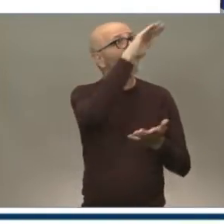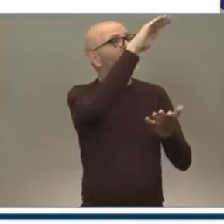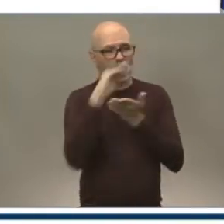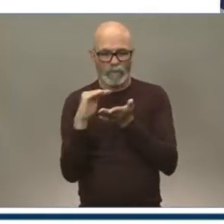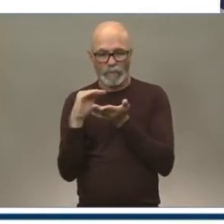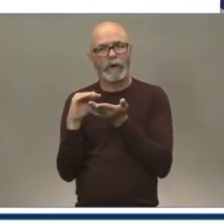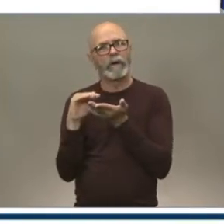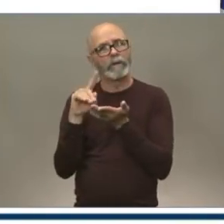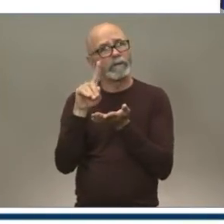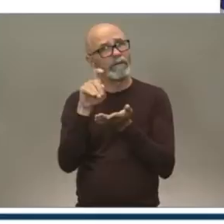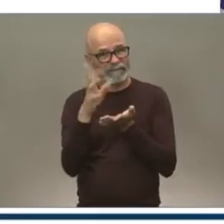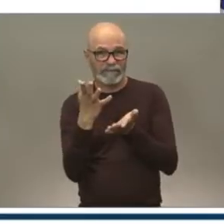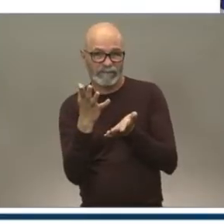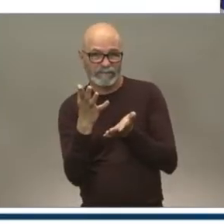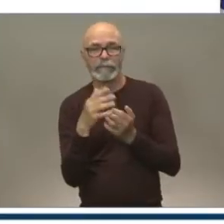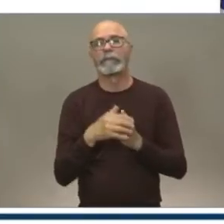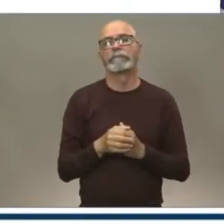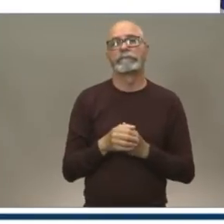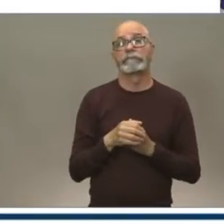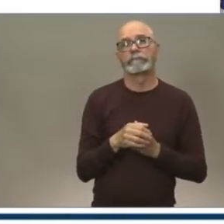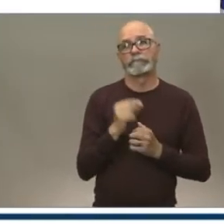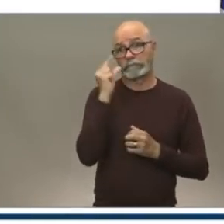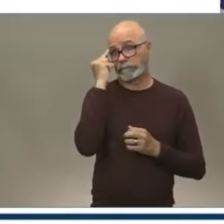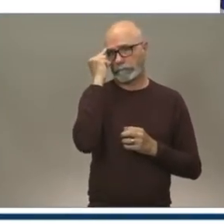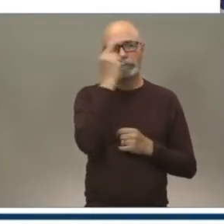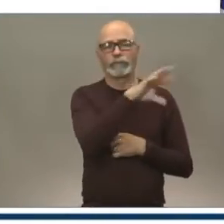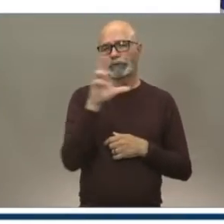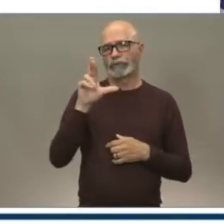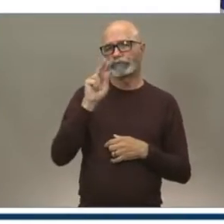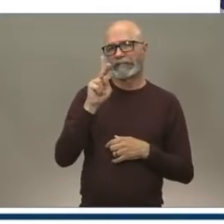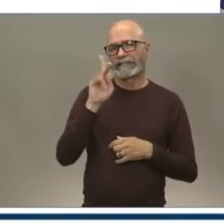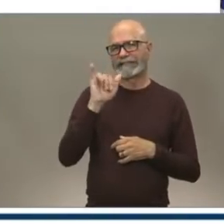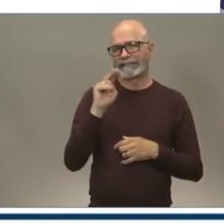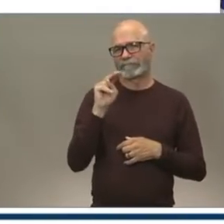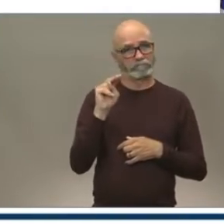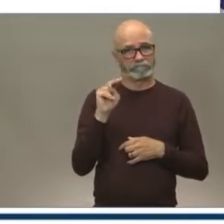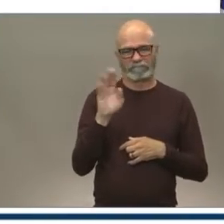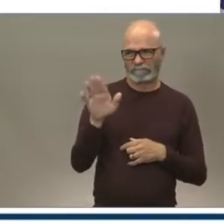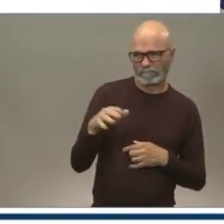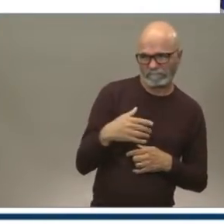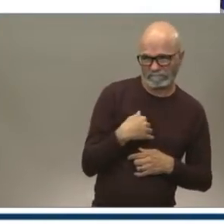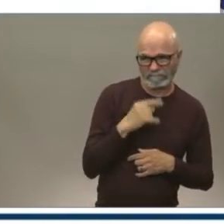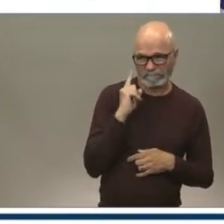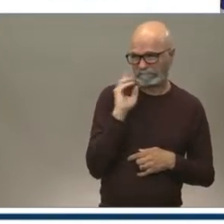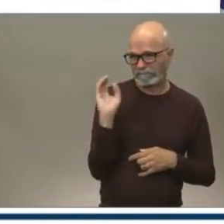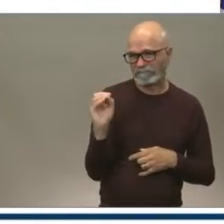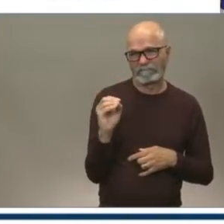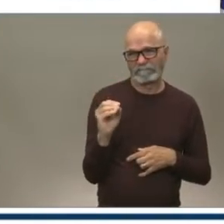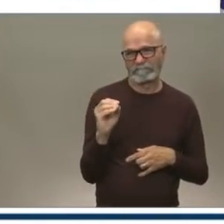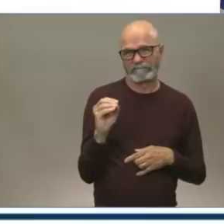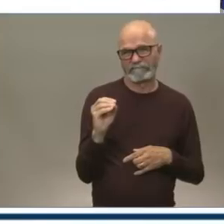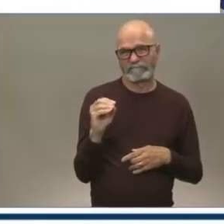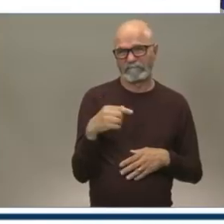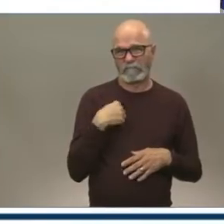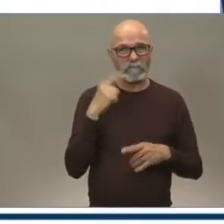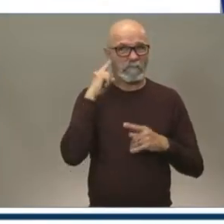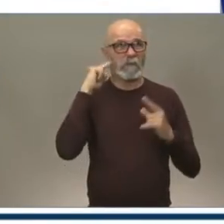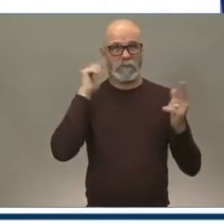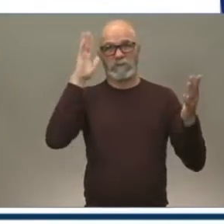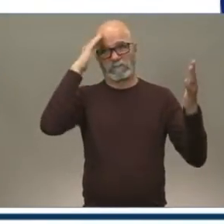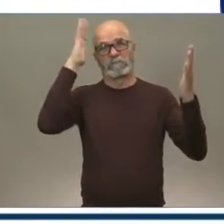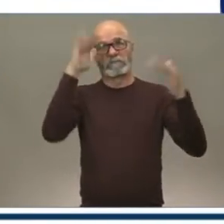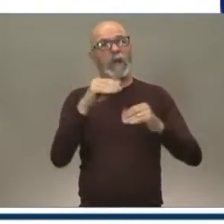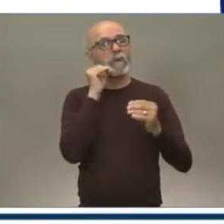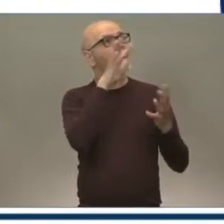worse? We don't have any indication that that's going to take place. We expect to get the volume as we have committed